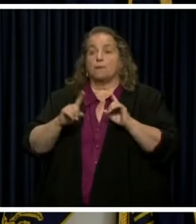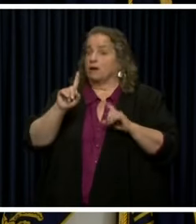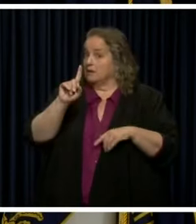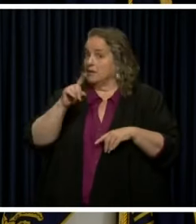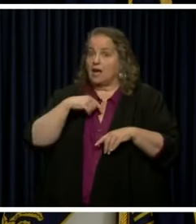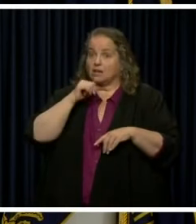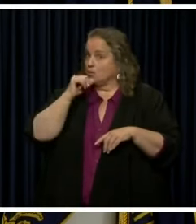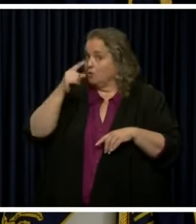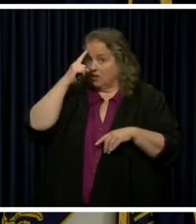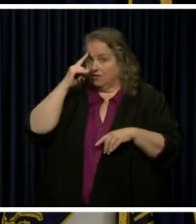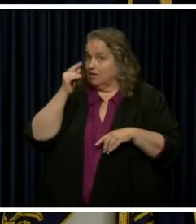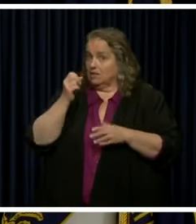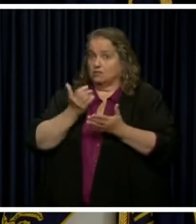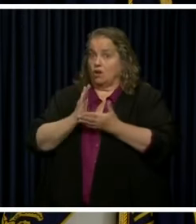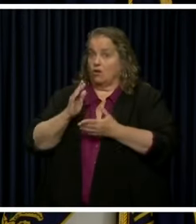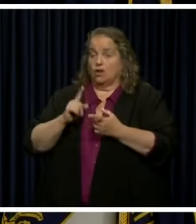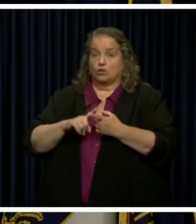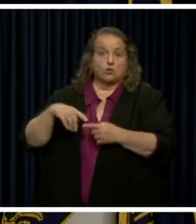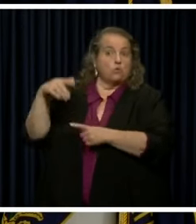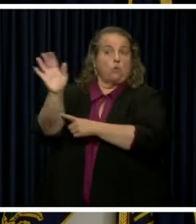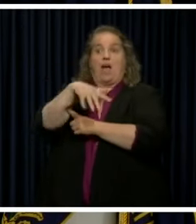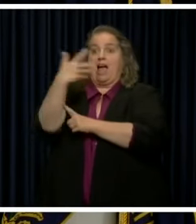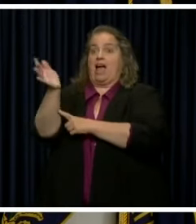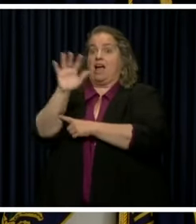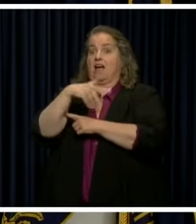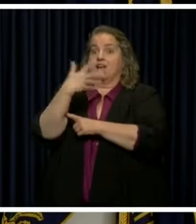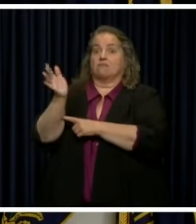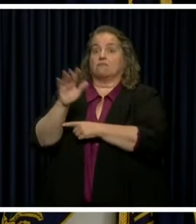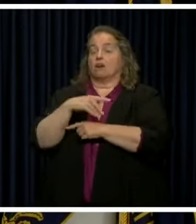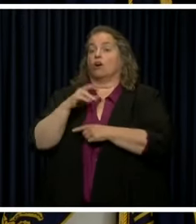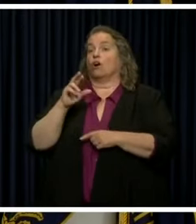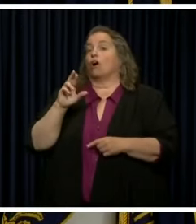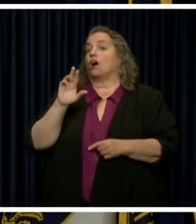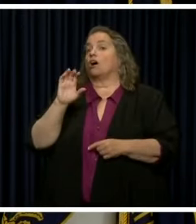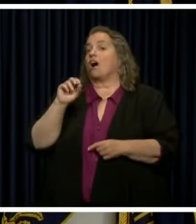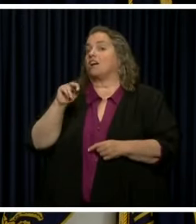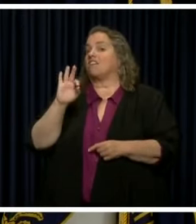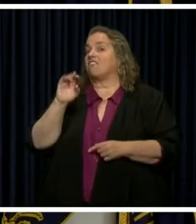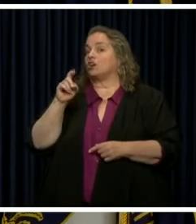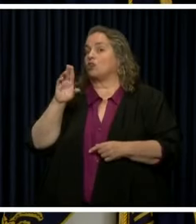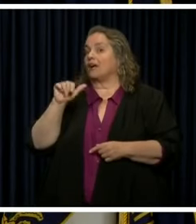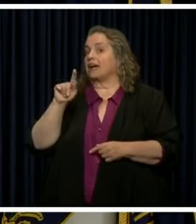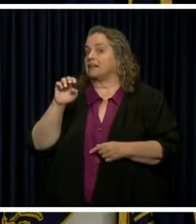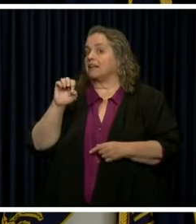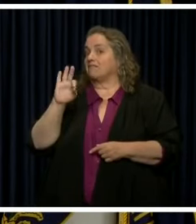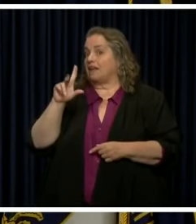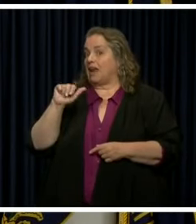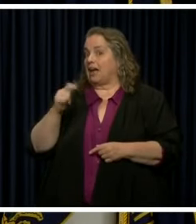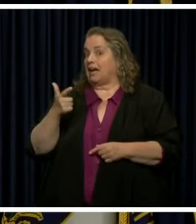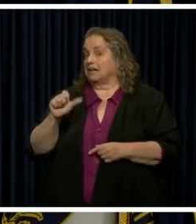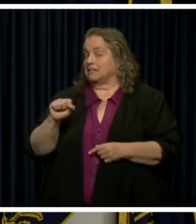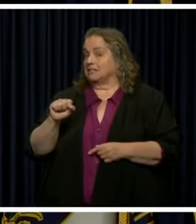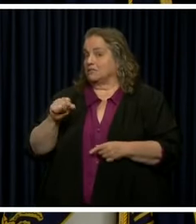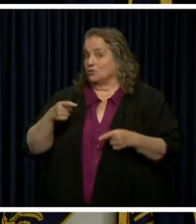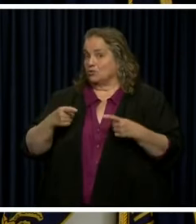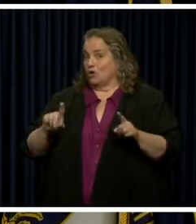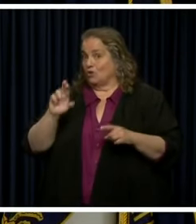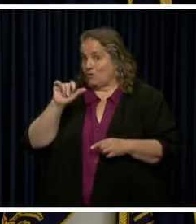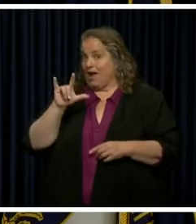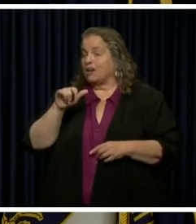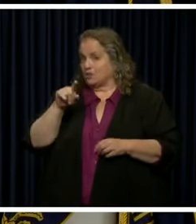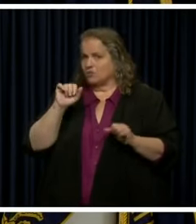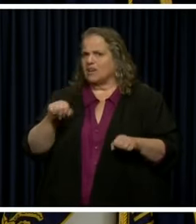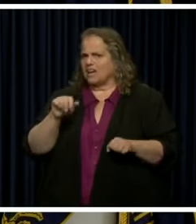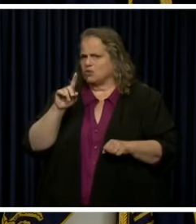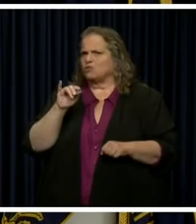waving Confederate flags during a rally. Now, I guess you can do that. It's your right of free speech,